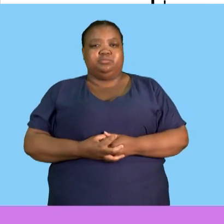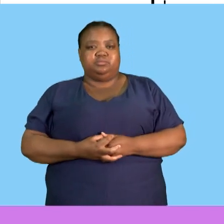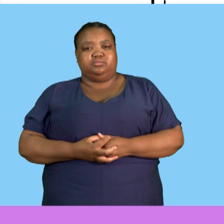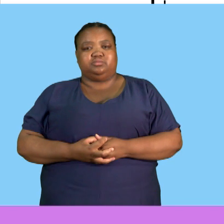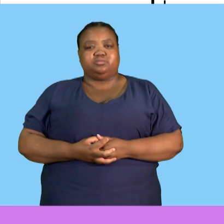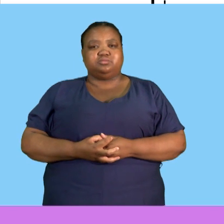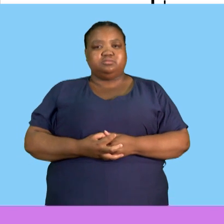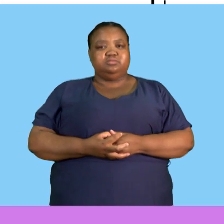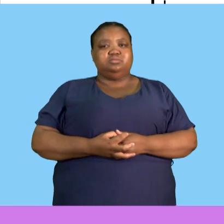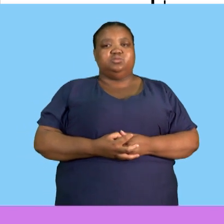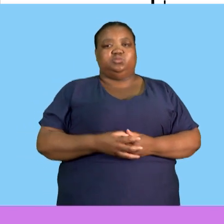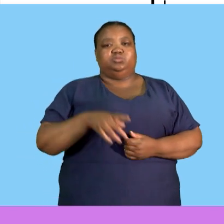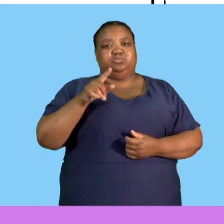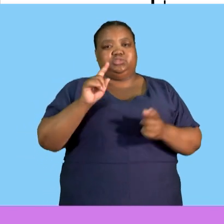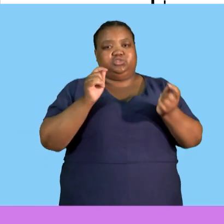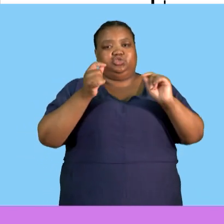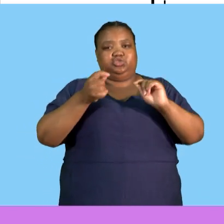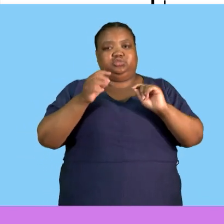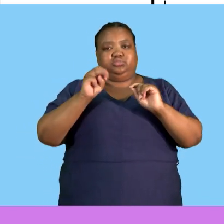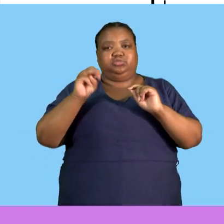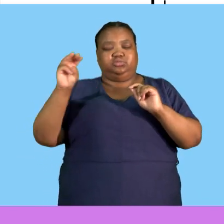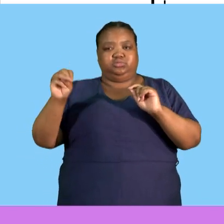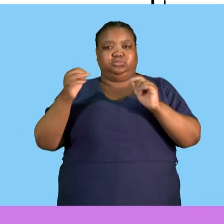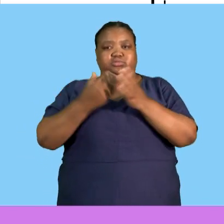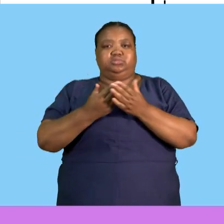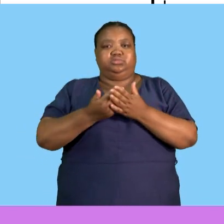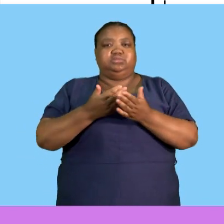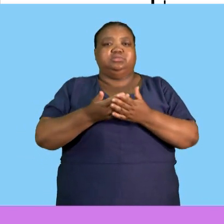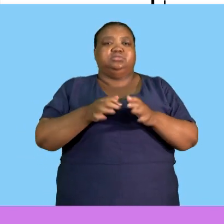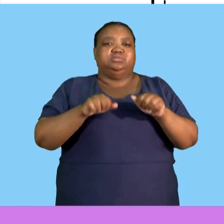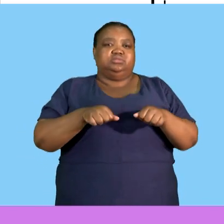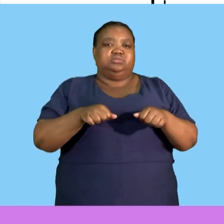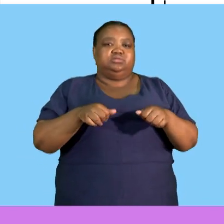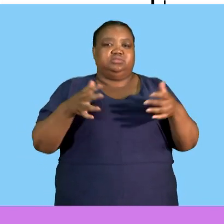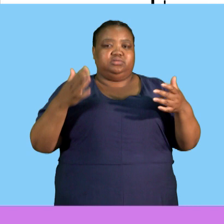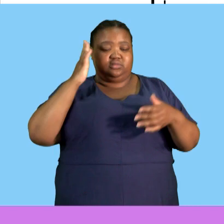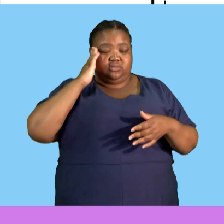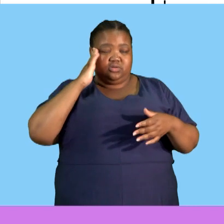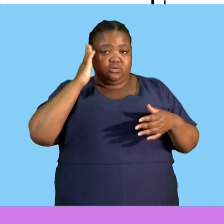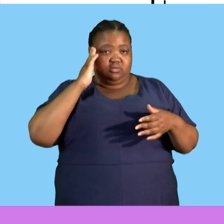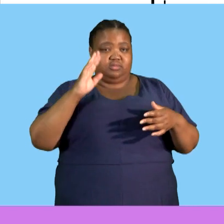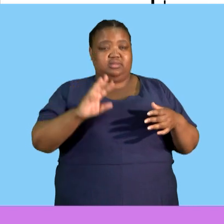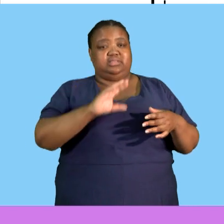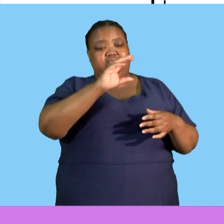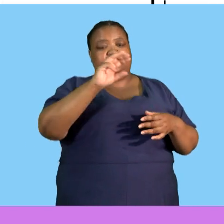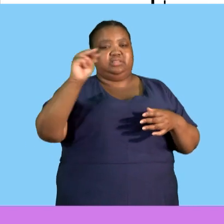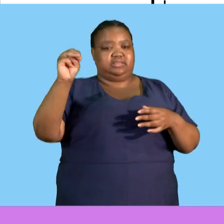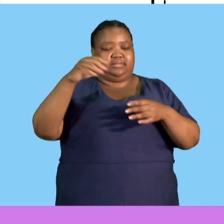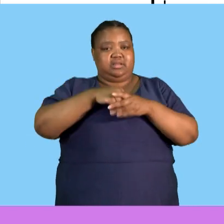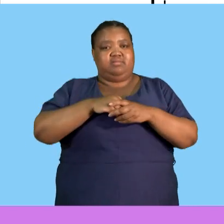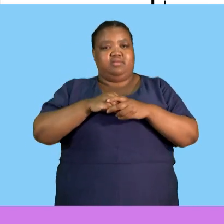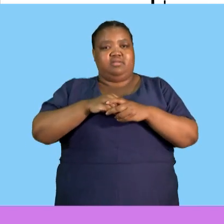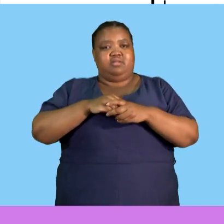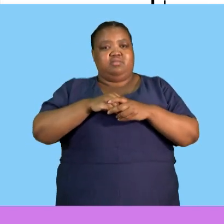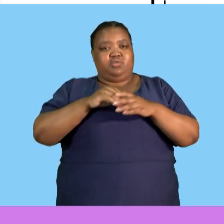do? I'll convert this to millimeters as well. We know that there's 10 millimeters in a